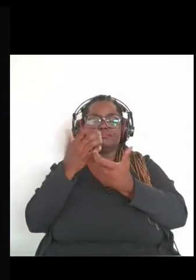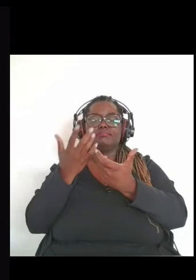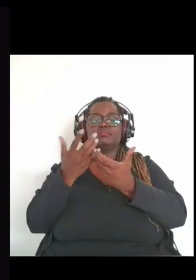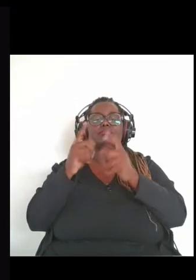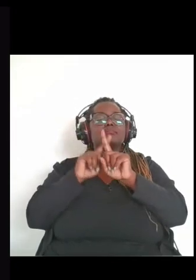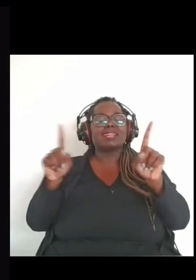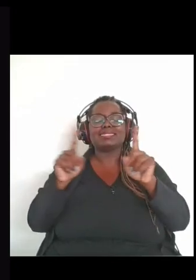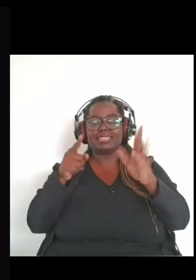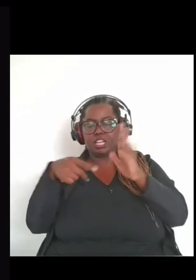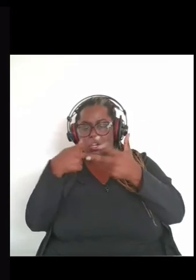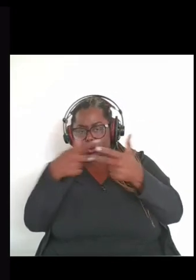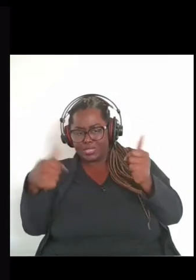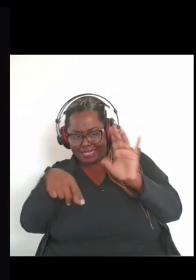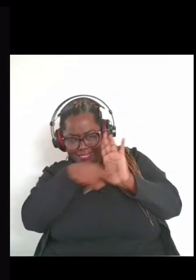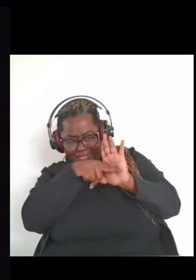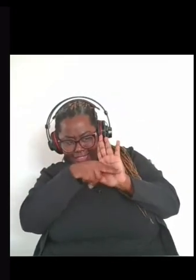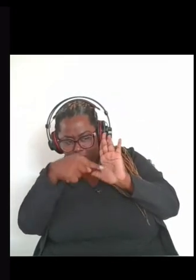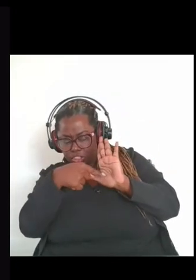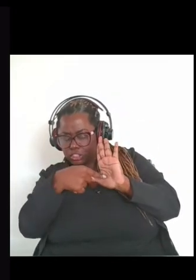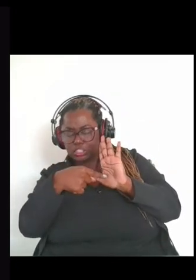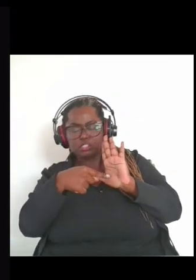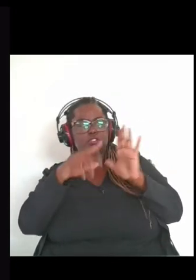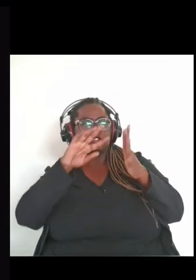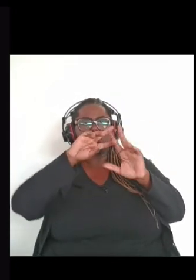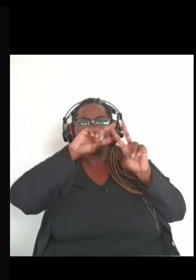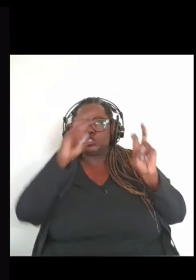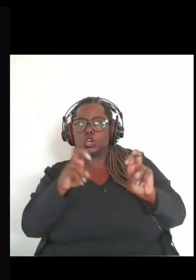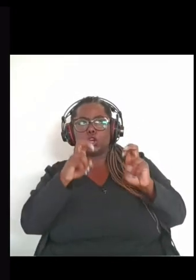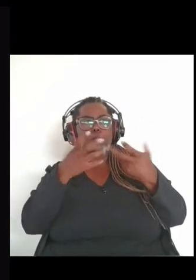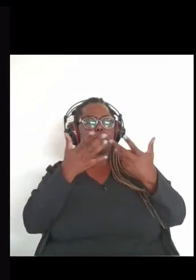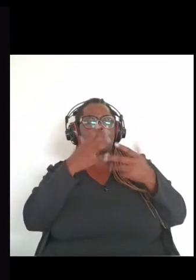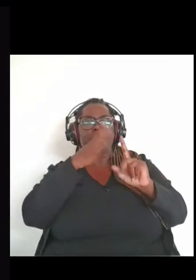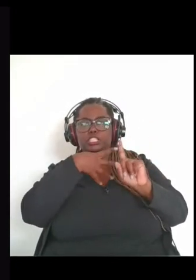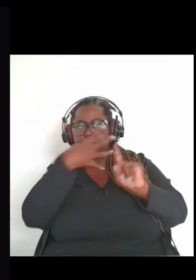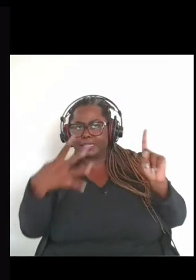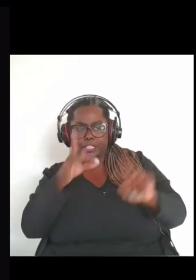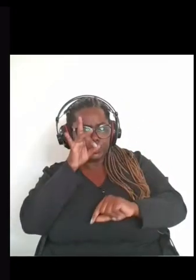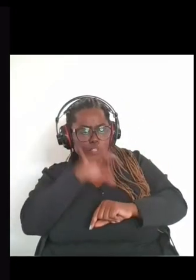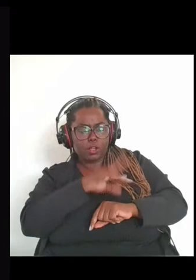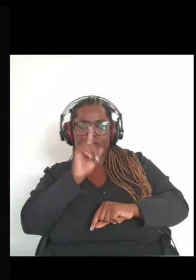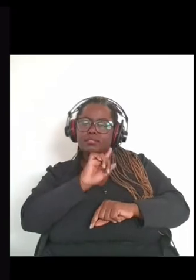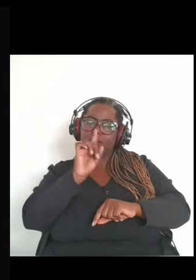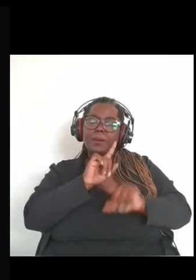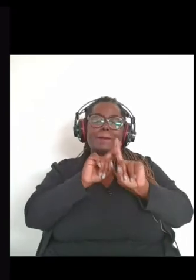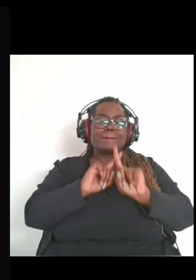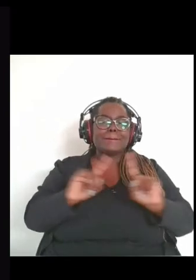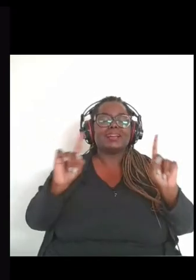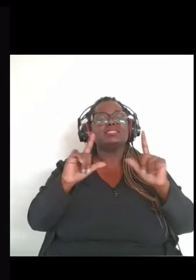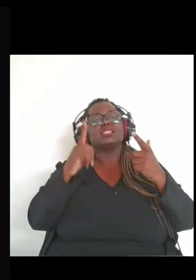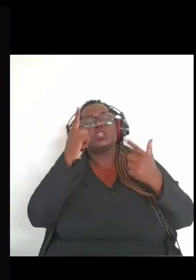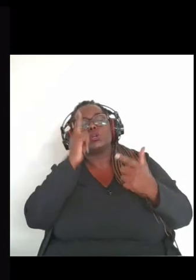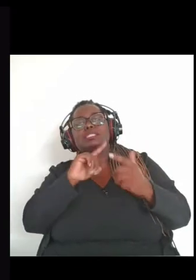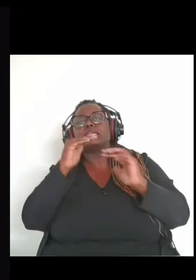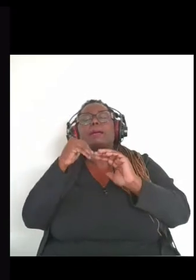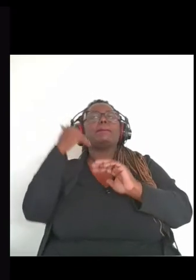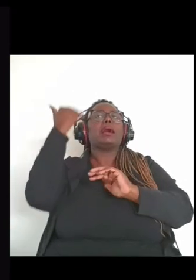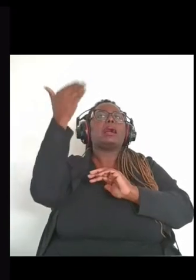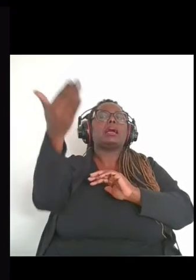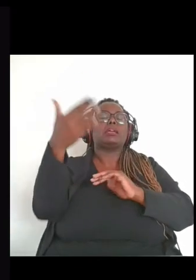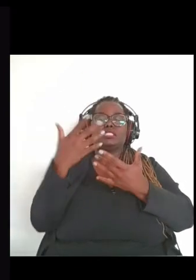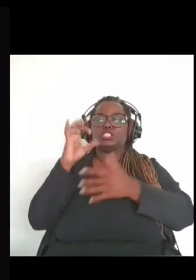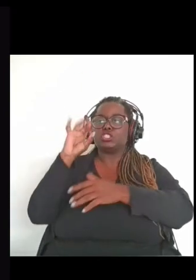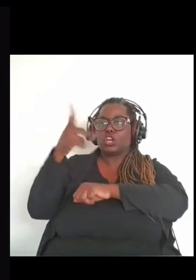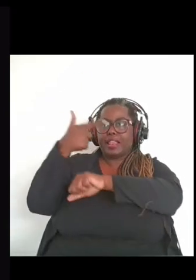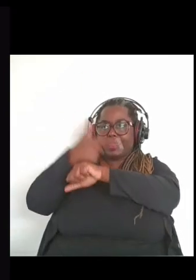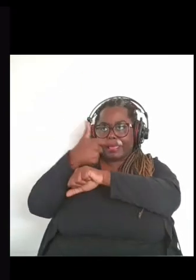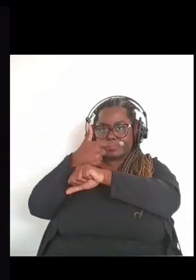ways that expand even the LGBT lexicon because what we see in activism is that even that